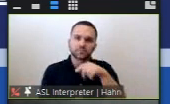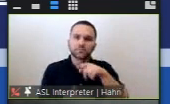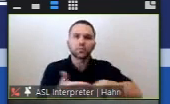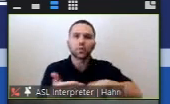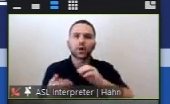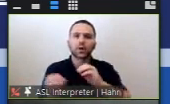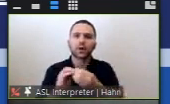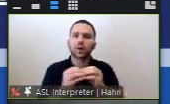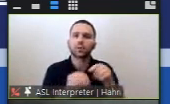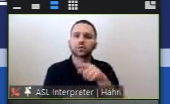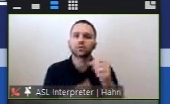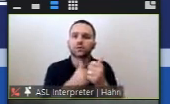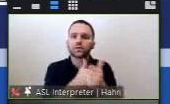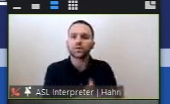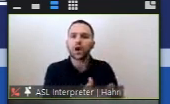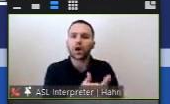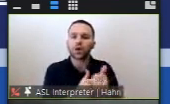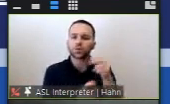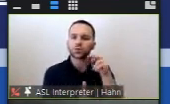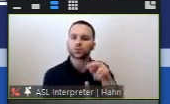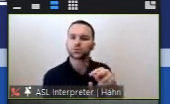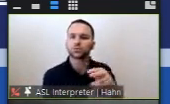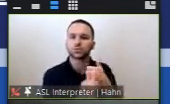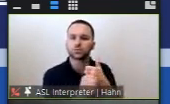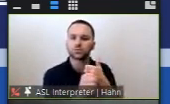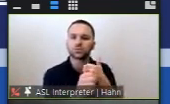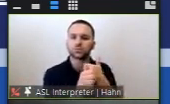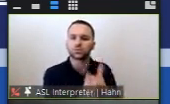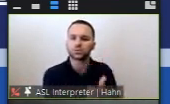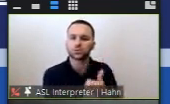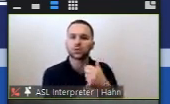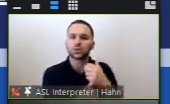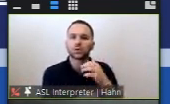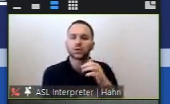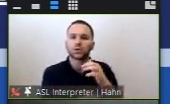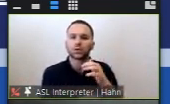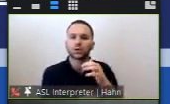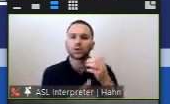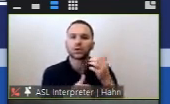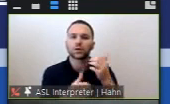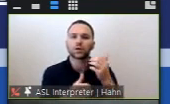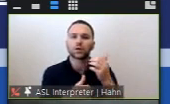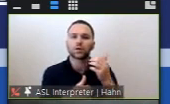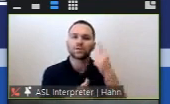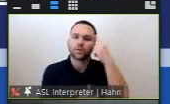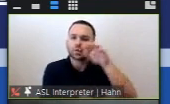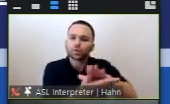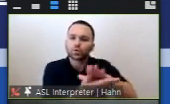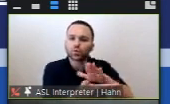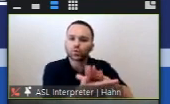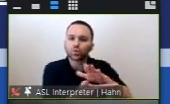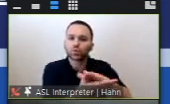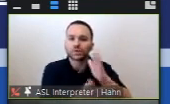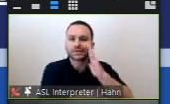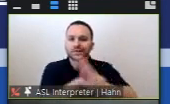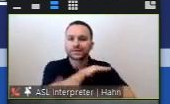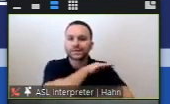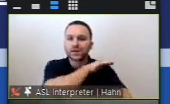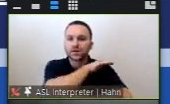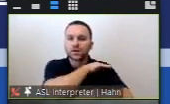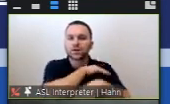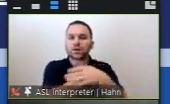following most closely to get an understanding of what's happening in schools this fall,